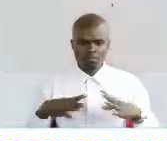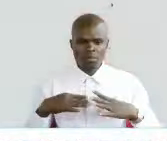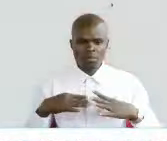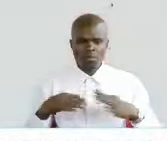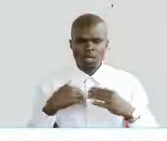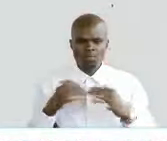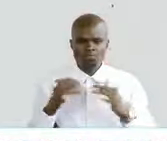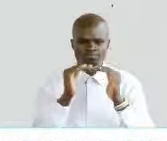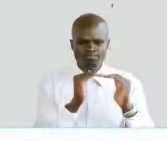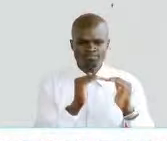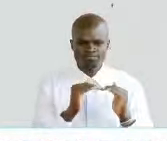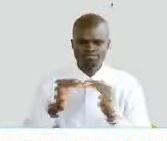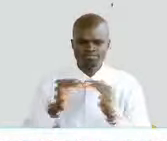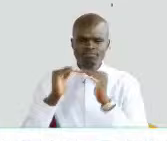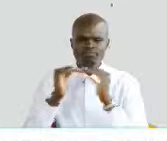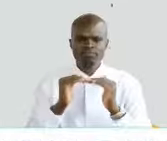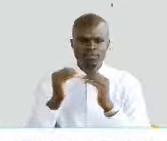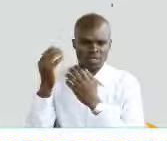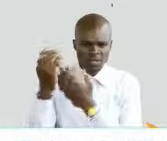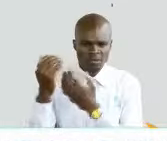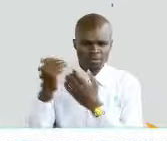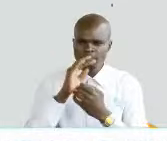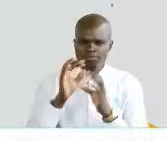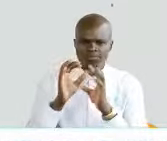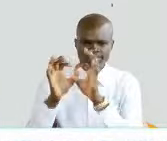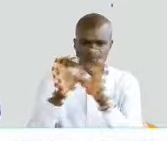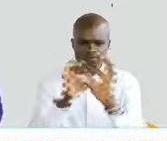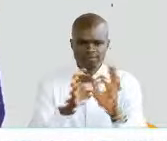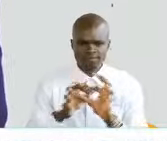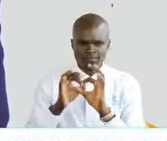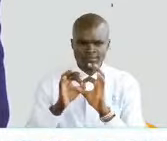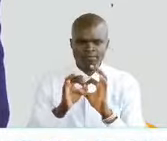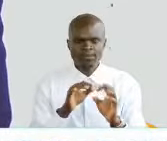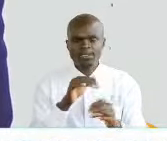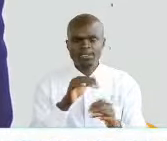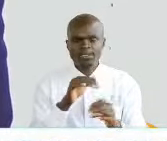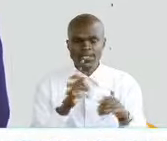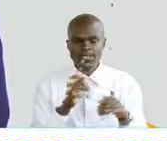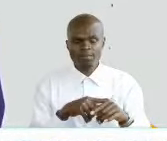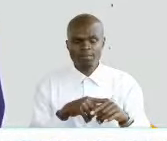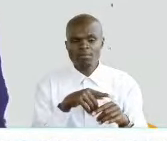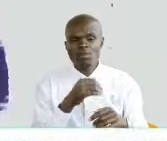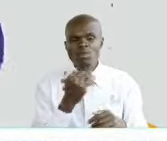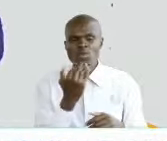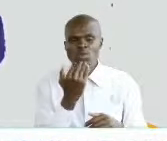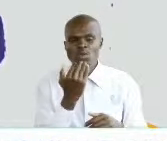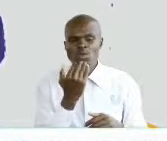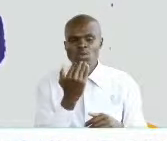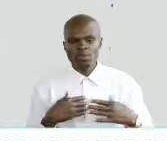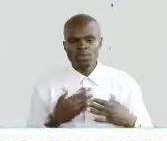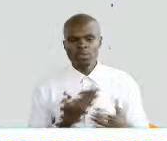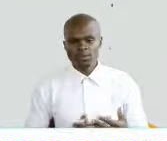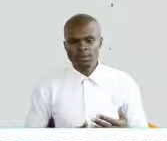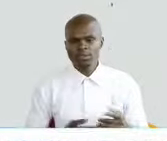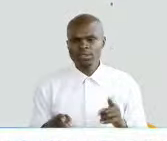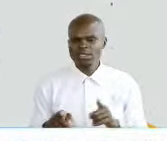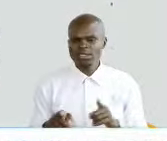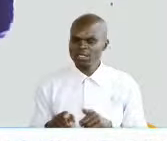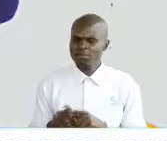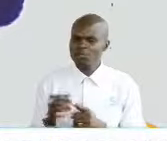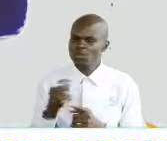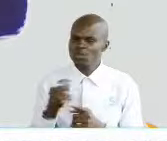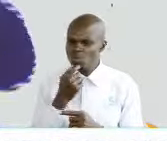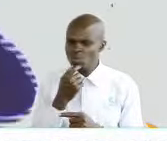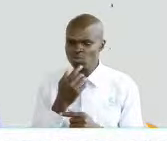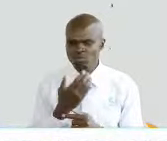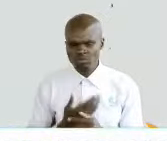hope to be united. Njaa ya Mluya sio tofauti na njaa ya Mjaluo. The Kikuyu dreams in the same way that the